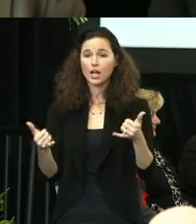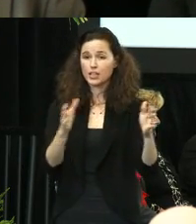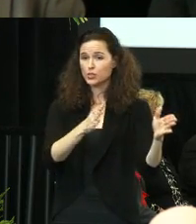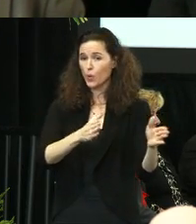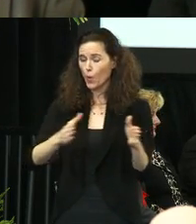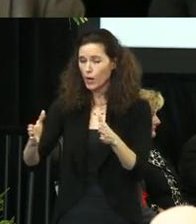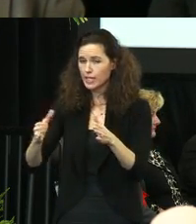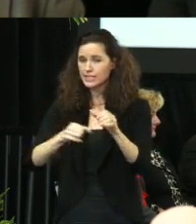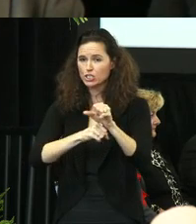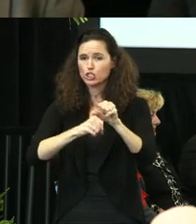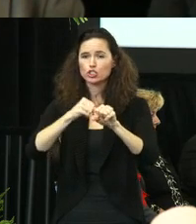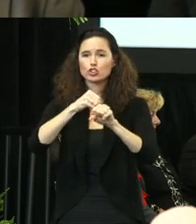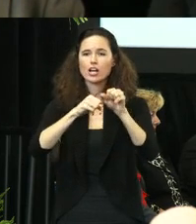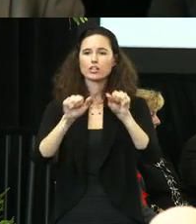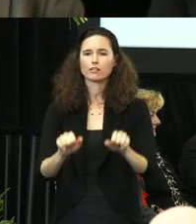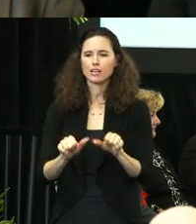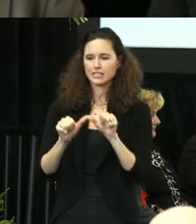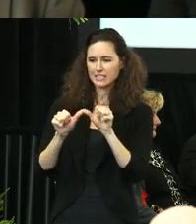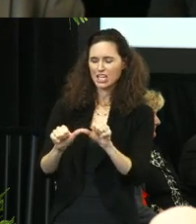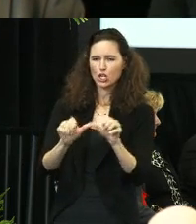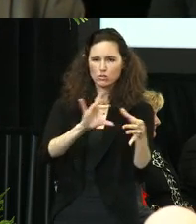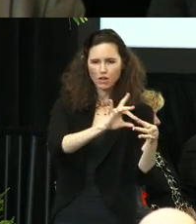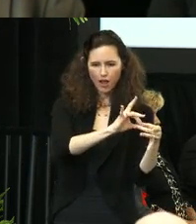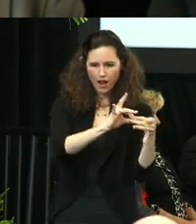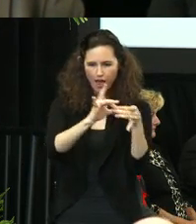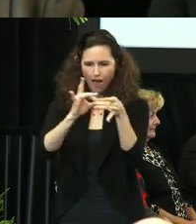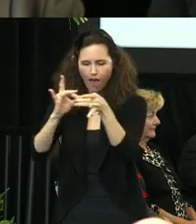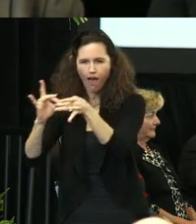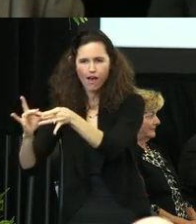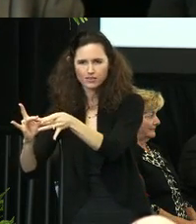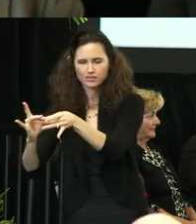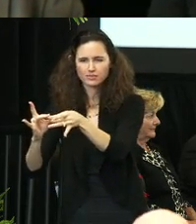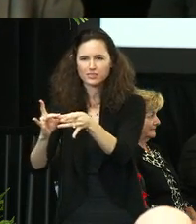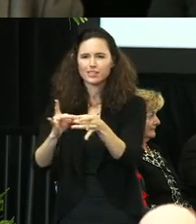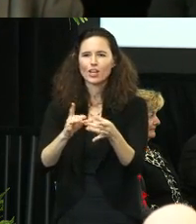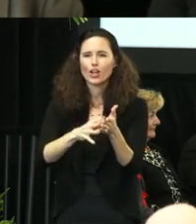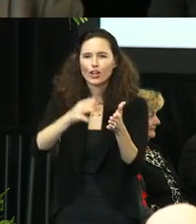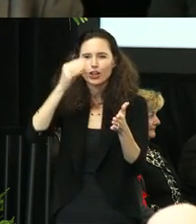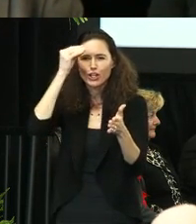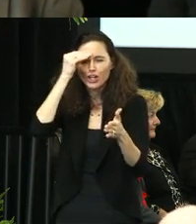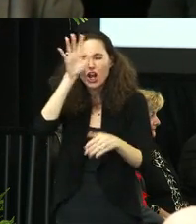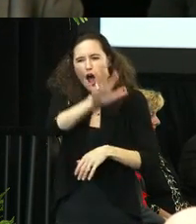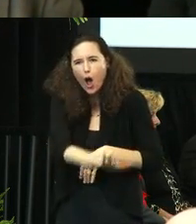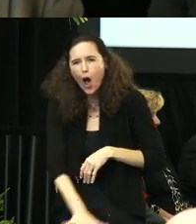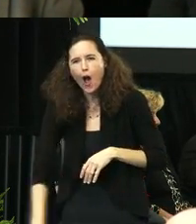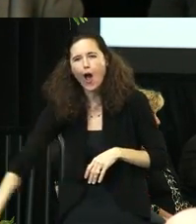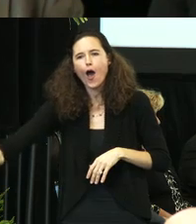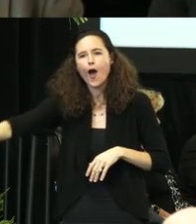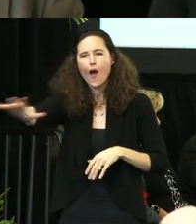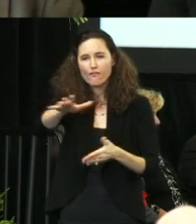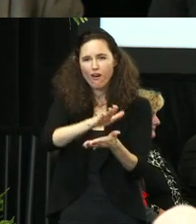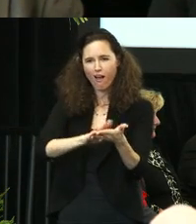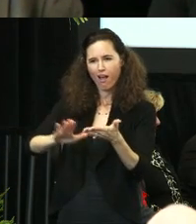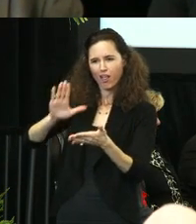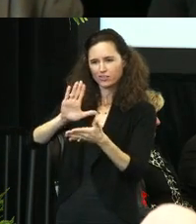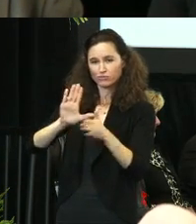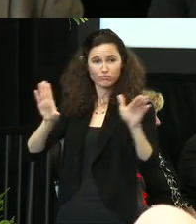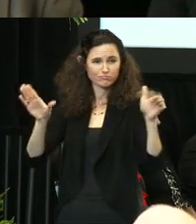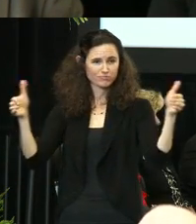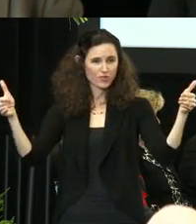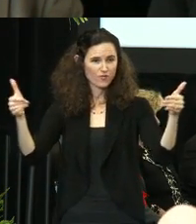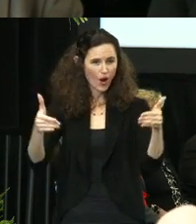organizational structure further connects the dots of learning around our college for our students. It